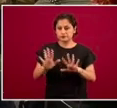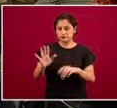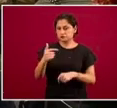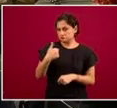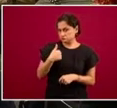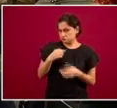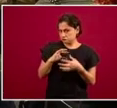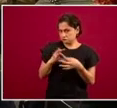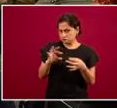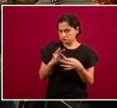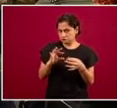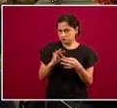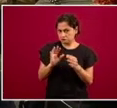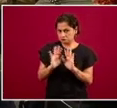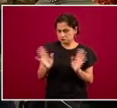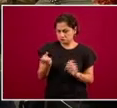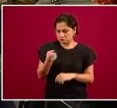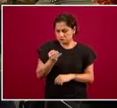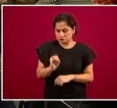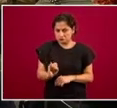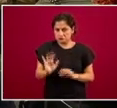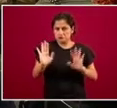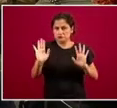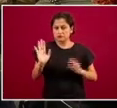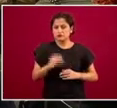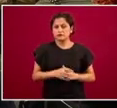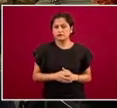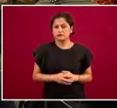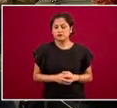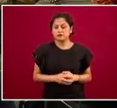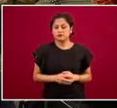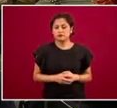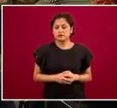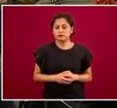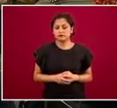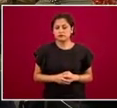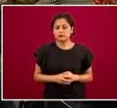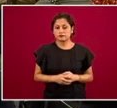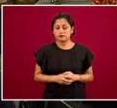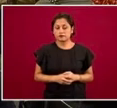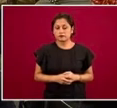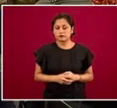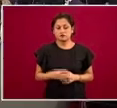So the president decided that the works wouldn't stop, and that's why you had to